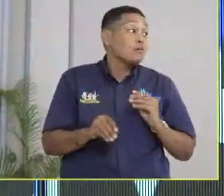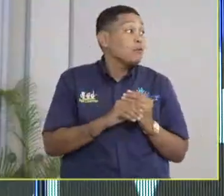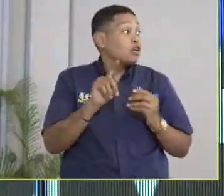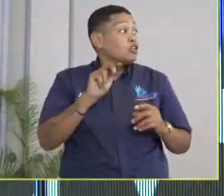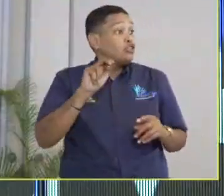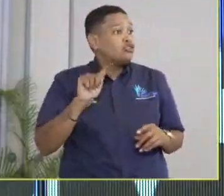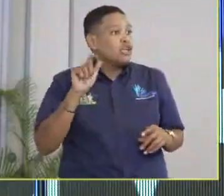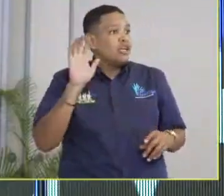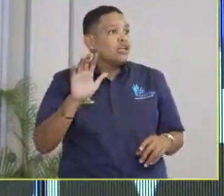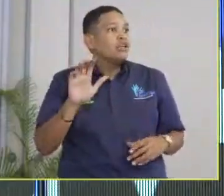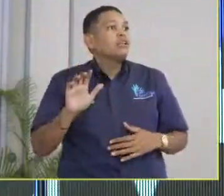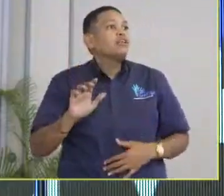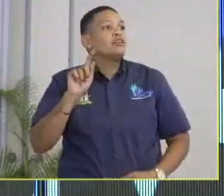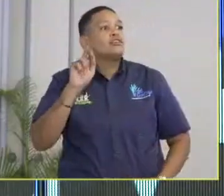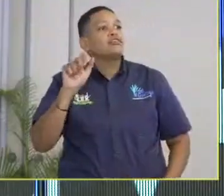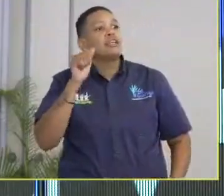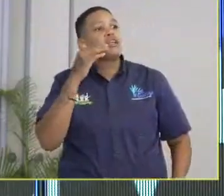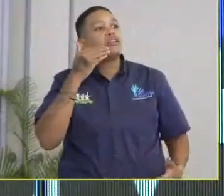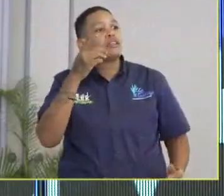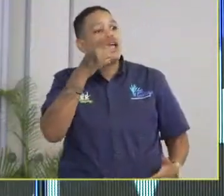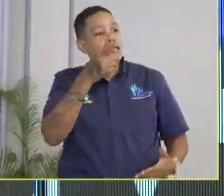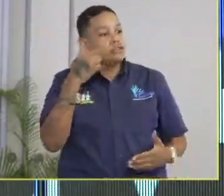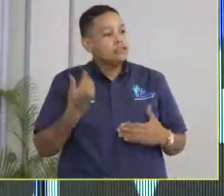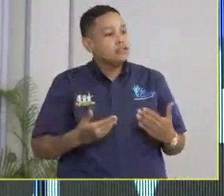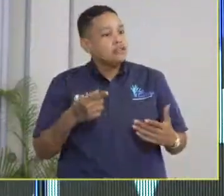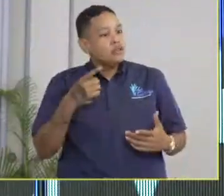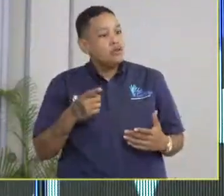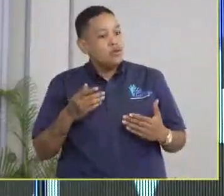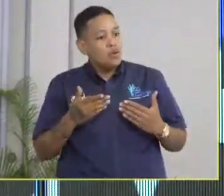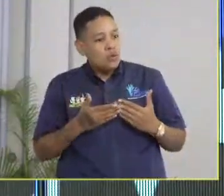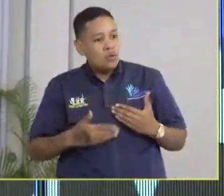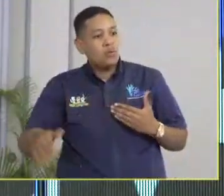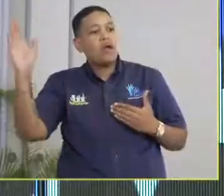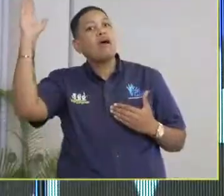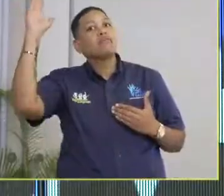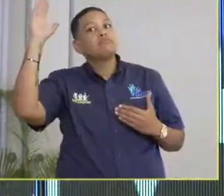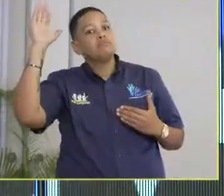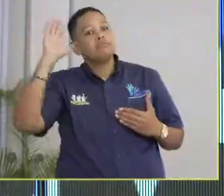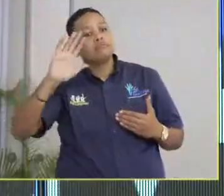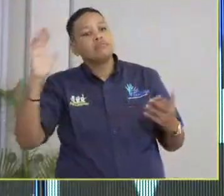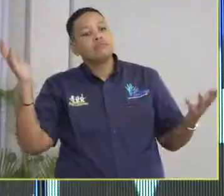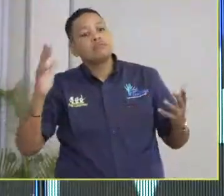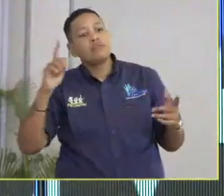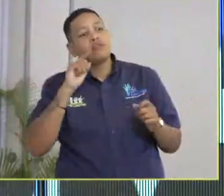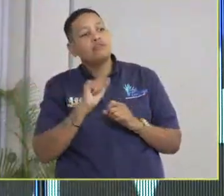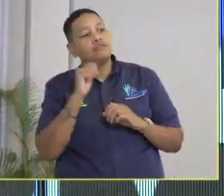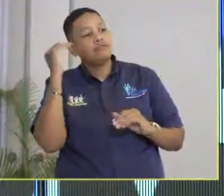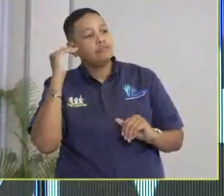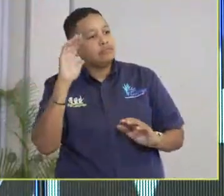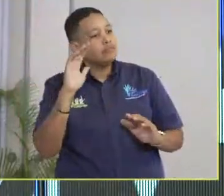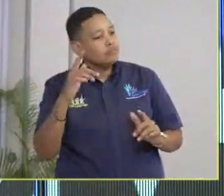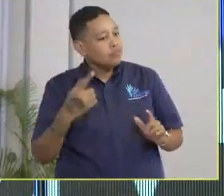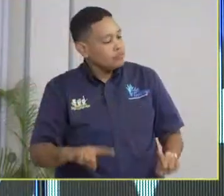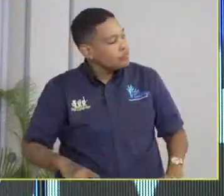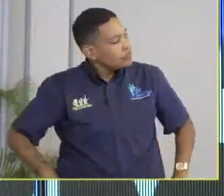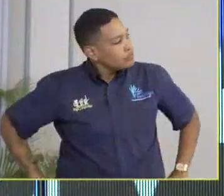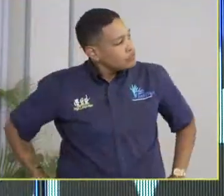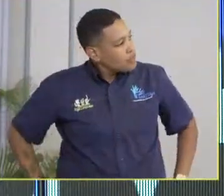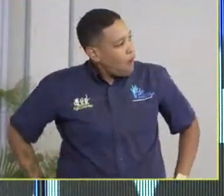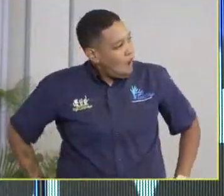Trina, thanks doesn't cover it. You went way beyond what you needed to do.